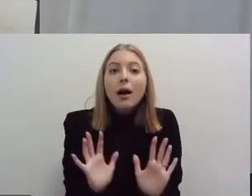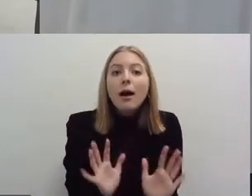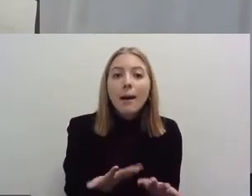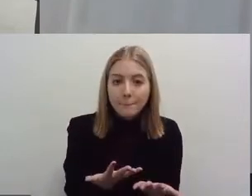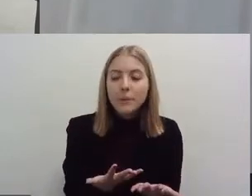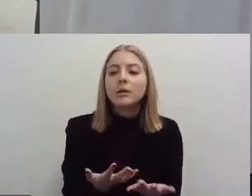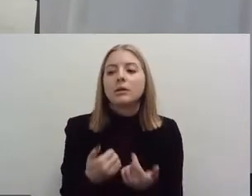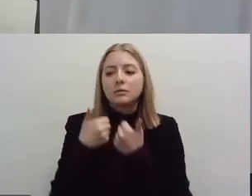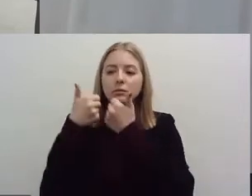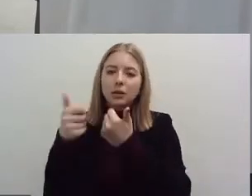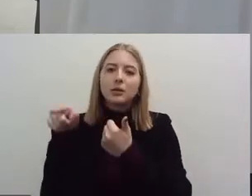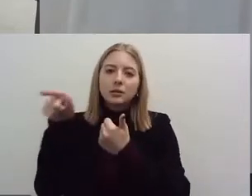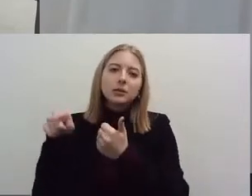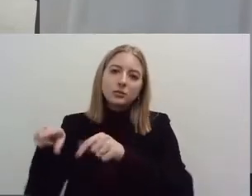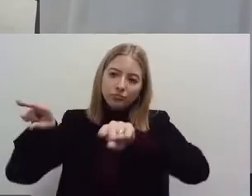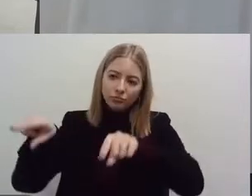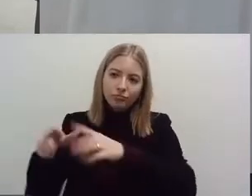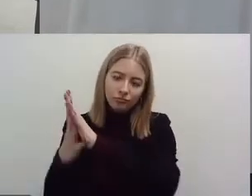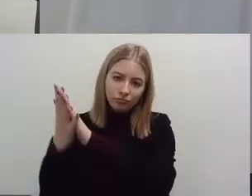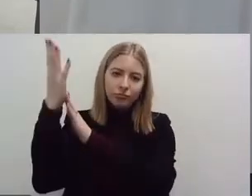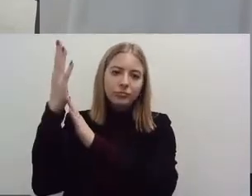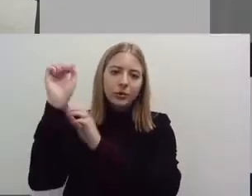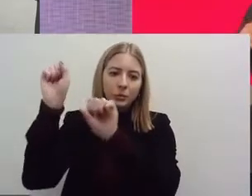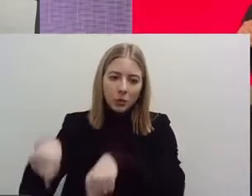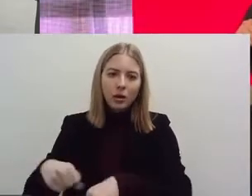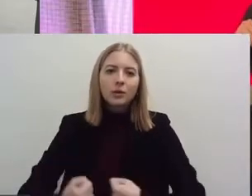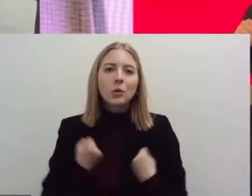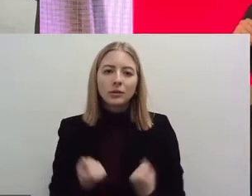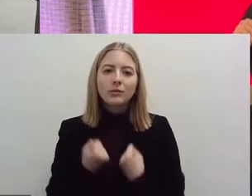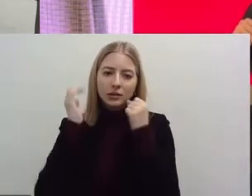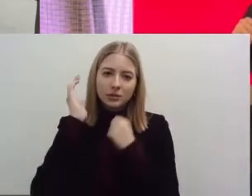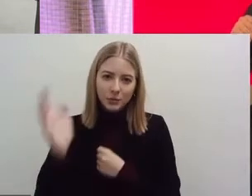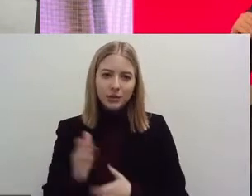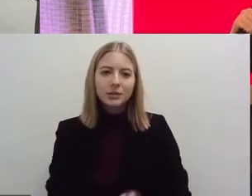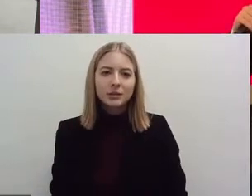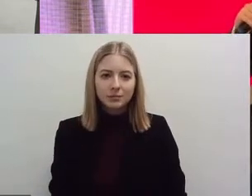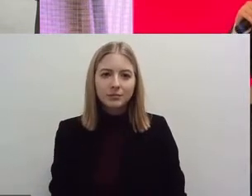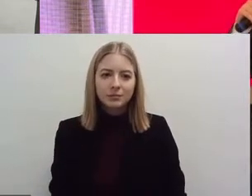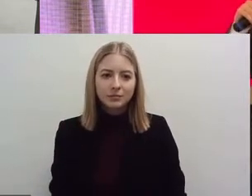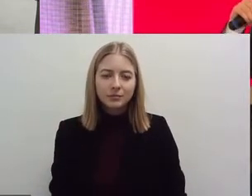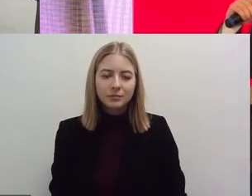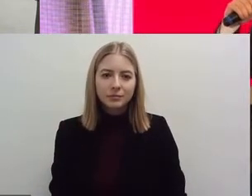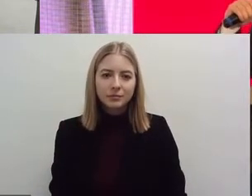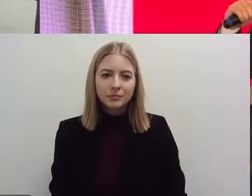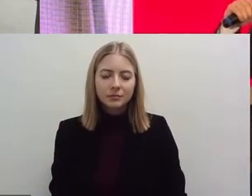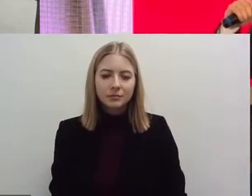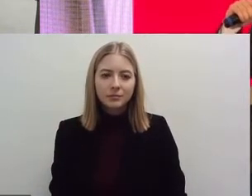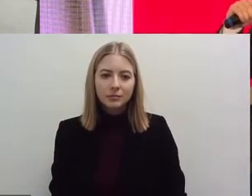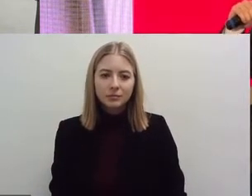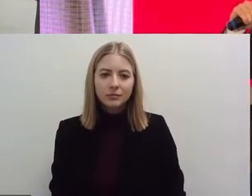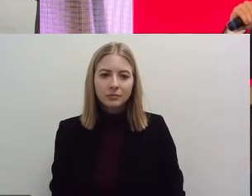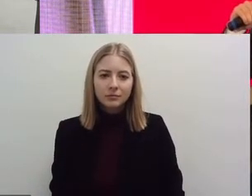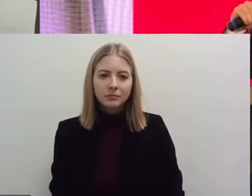they would eventually get better results. Indeed, something that is quite important and sometimes gets lost in